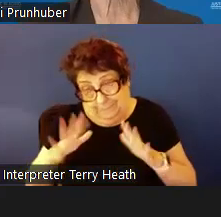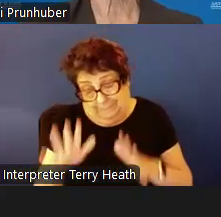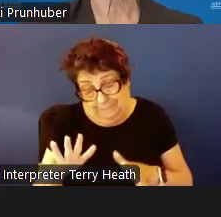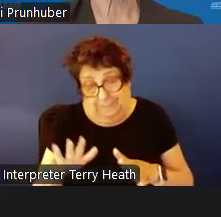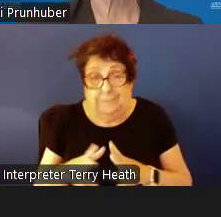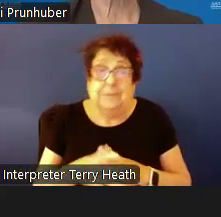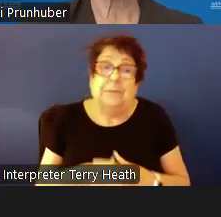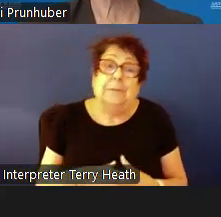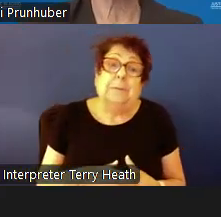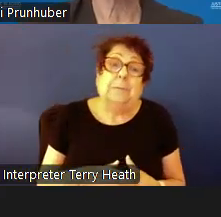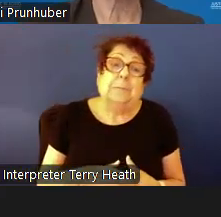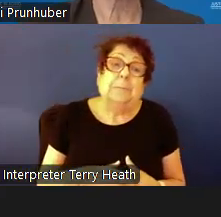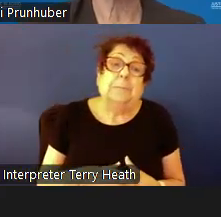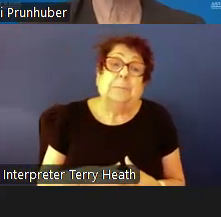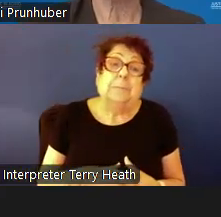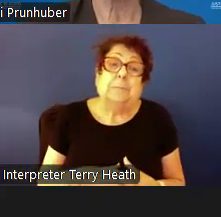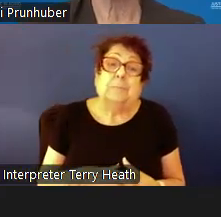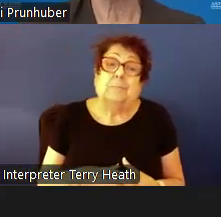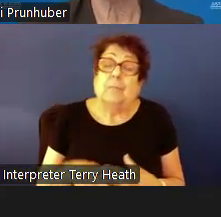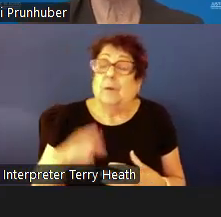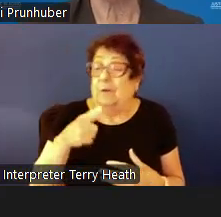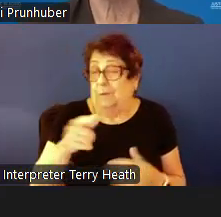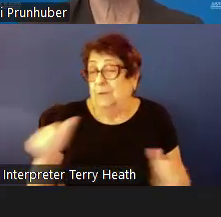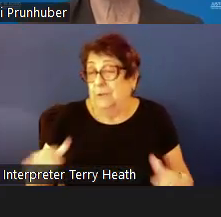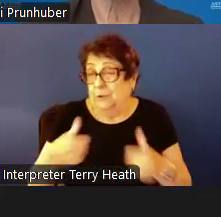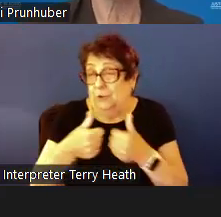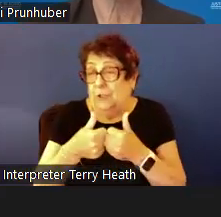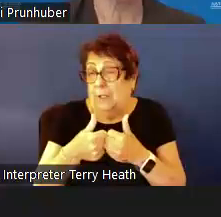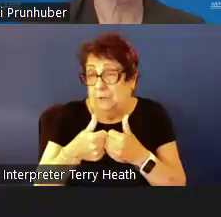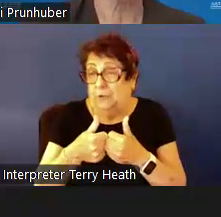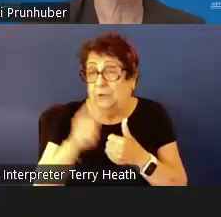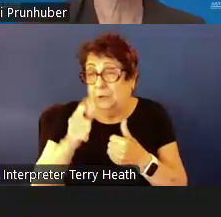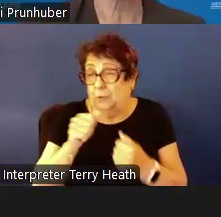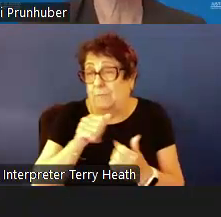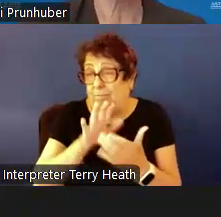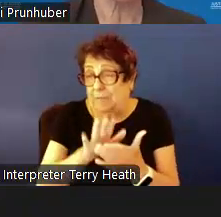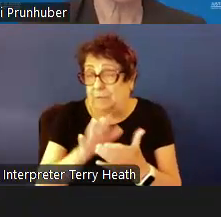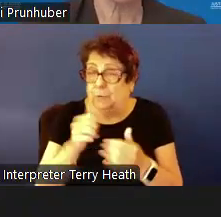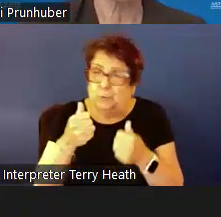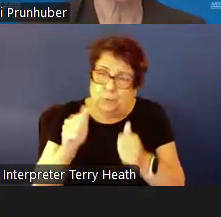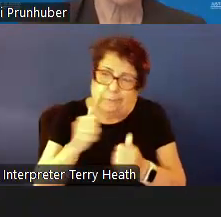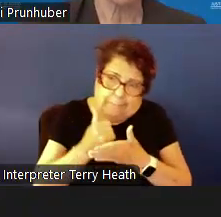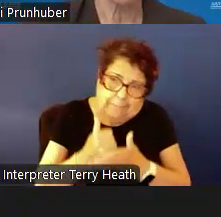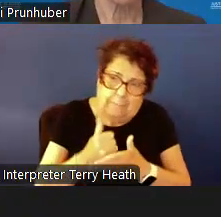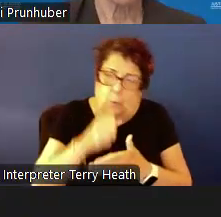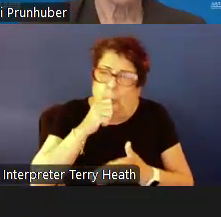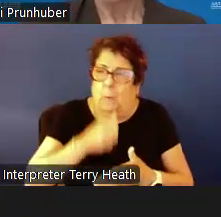the challenges that you face in trying to help older adults in your community stay